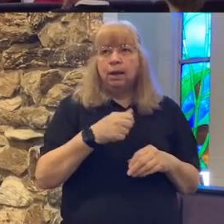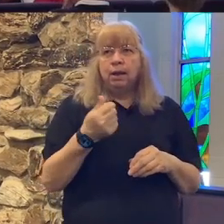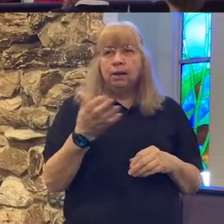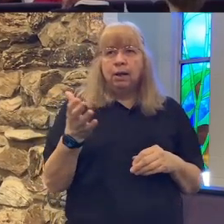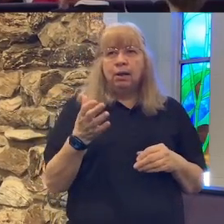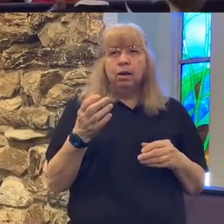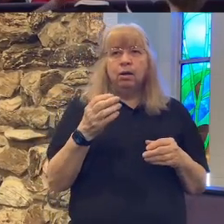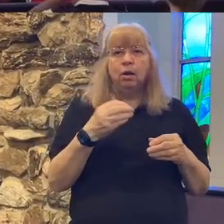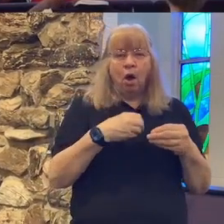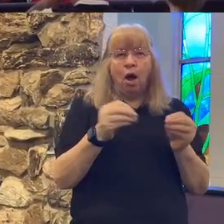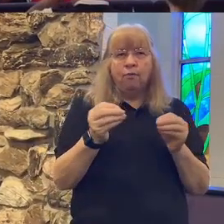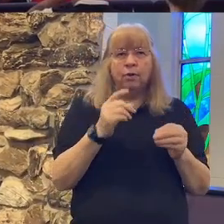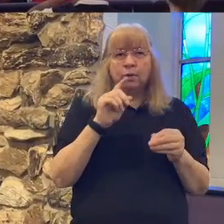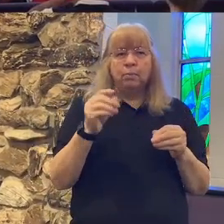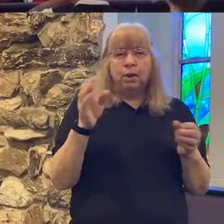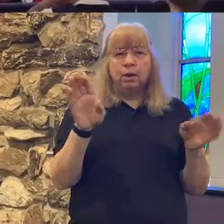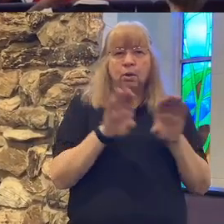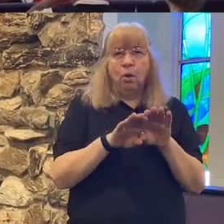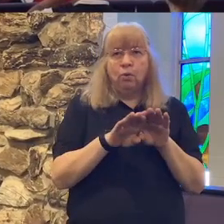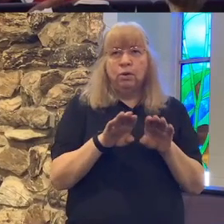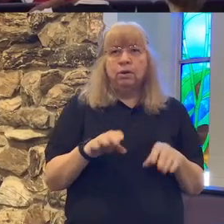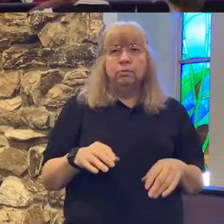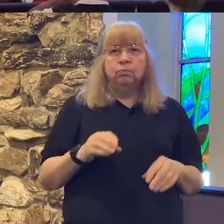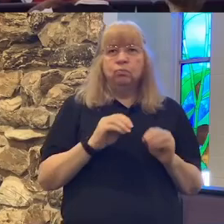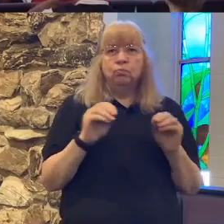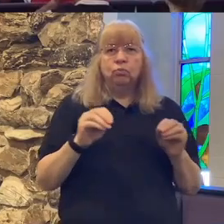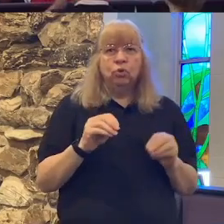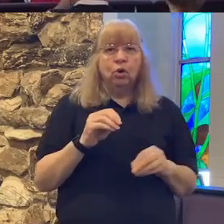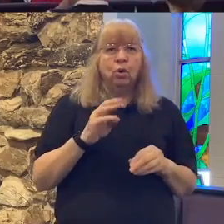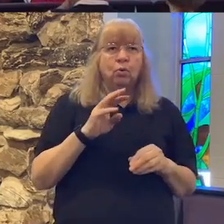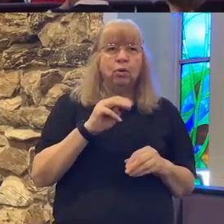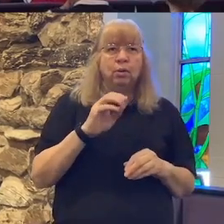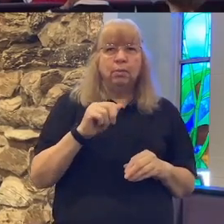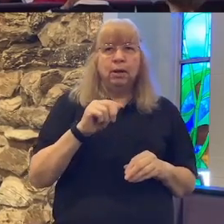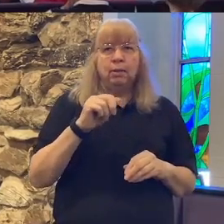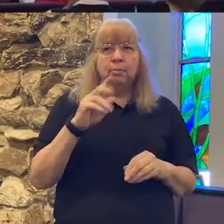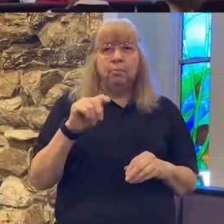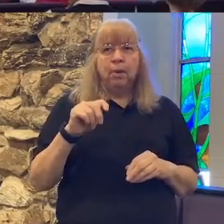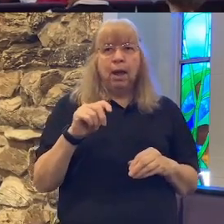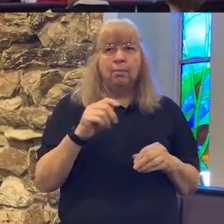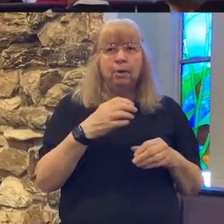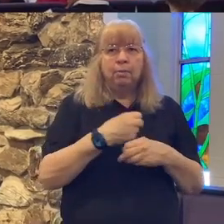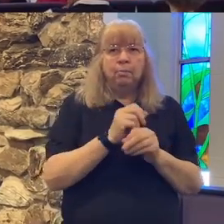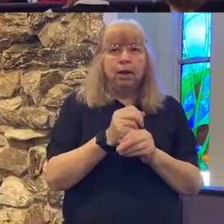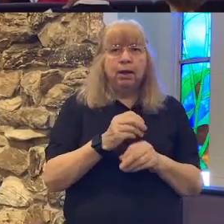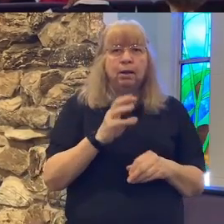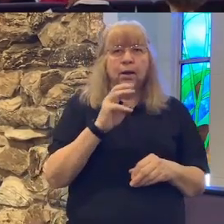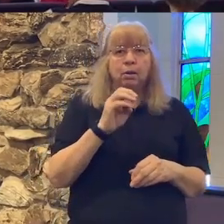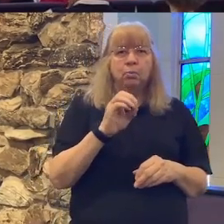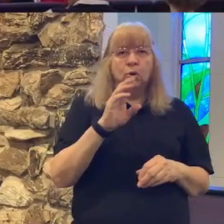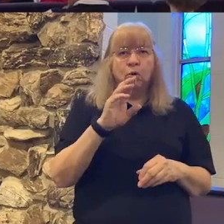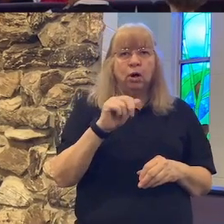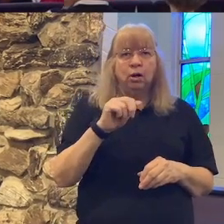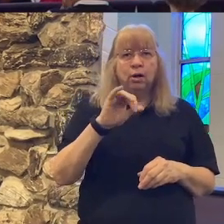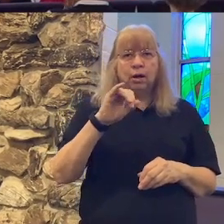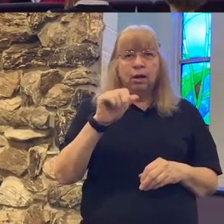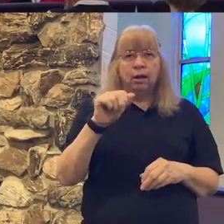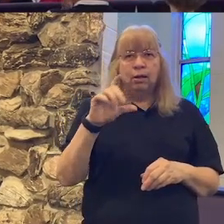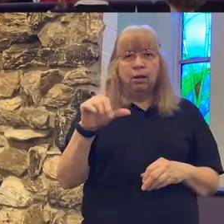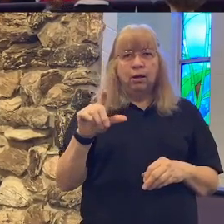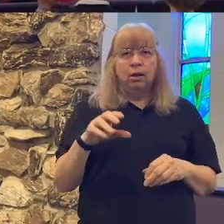I think so. Yeah. So no mat making on Memorial Day. All right. Are there any